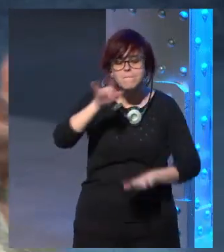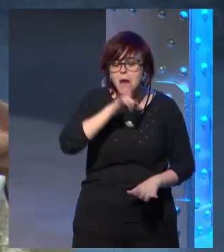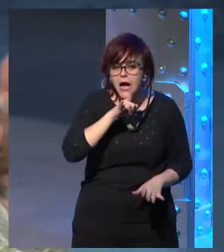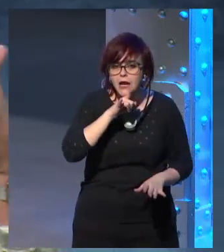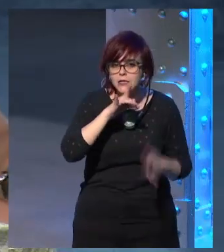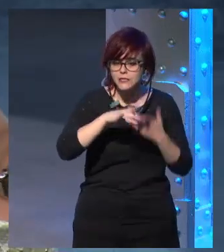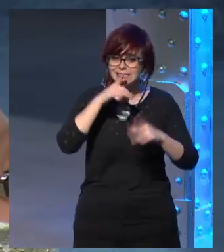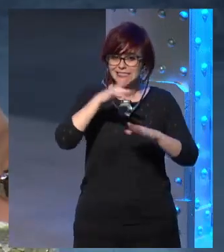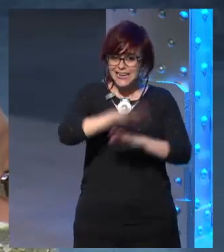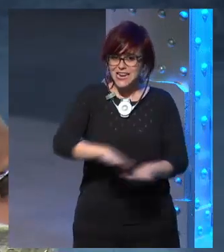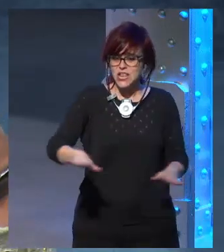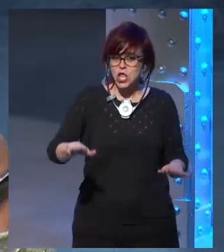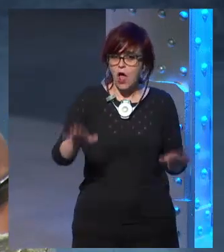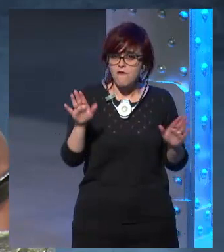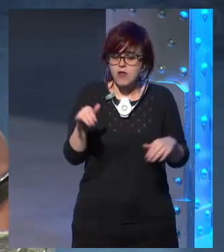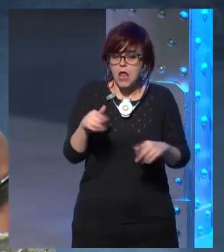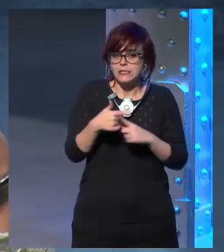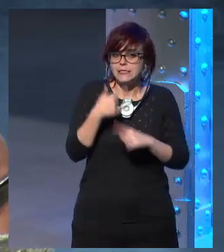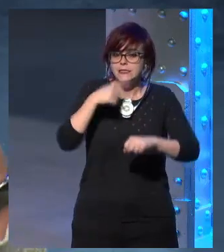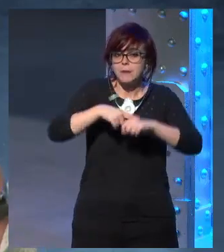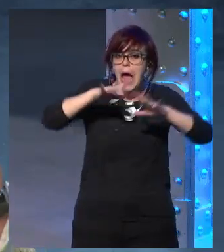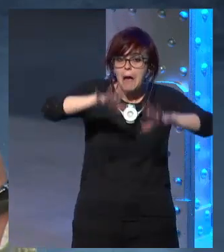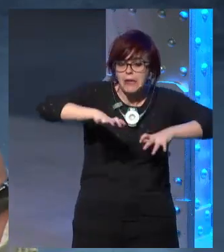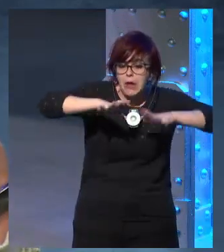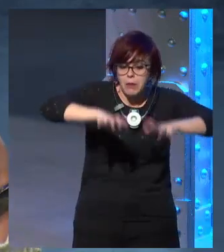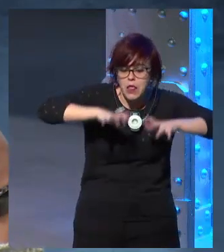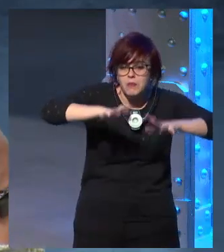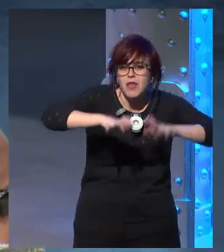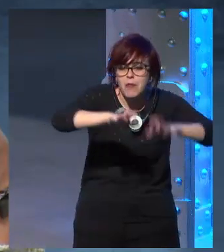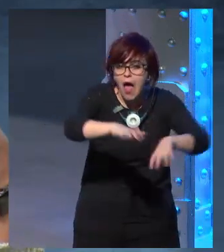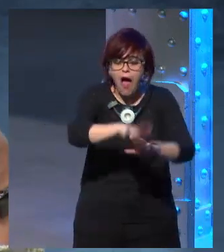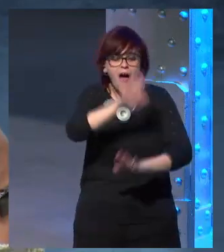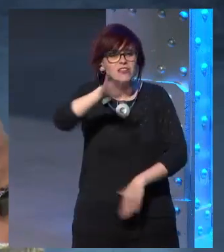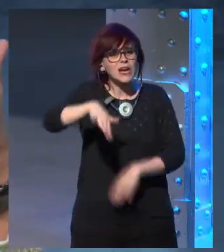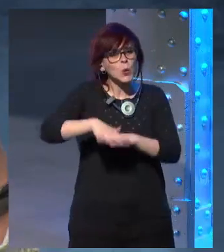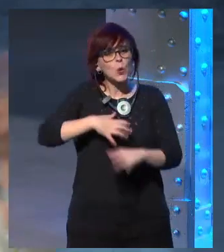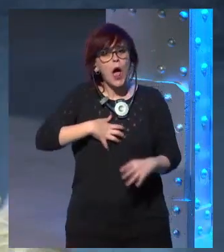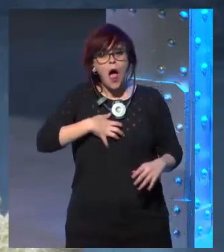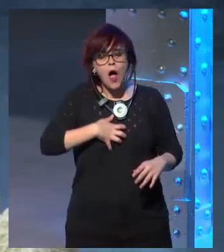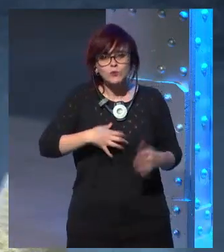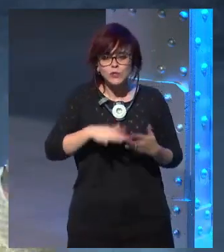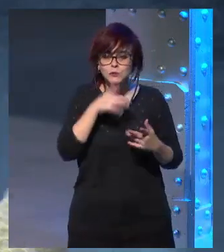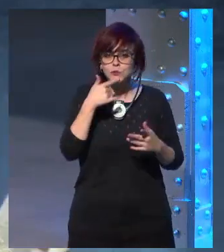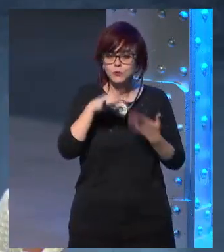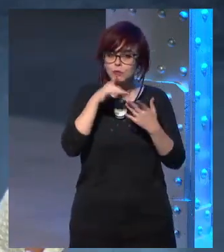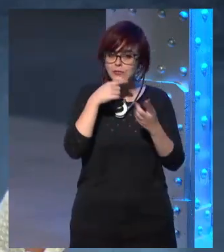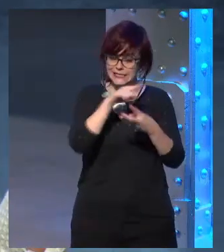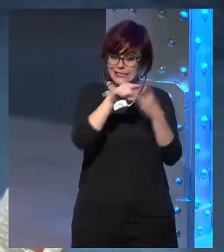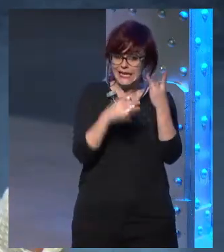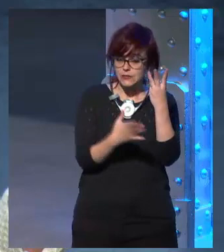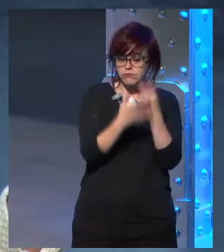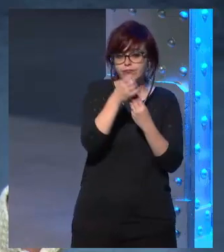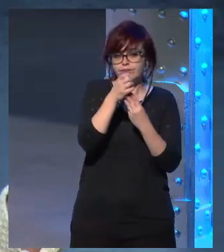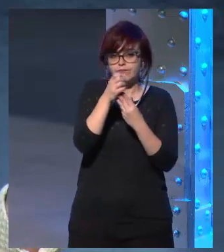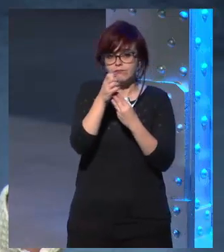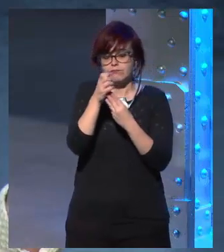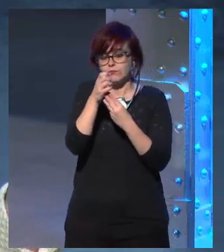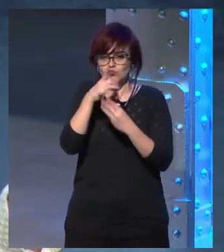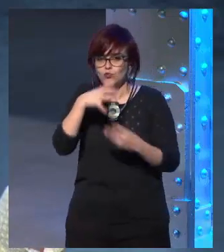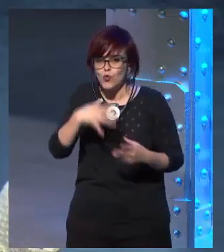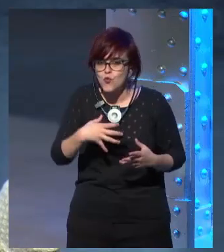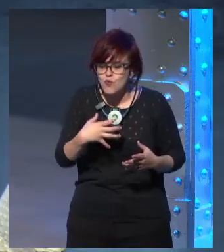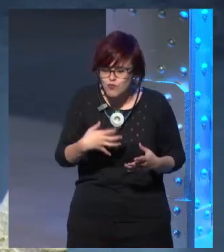with, it turns out to be really hard to bring those three things together, and that they often live in different institutions or in